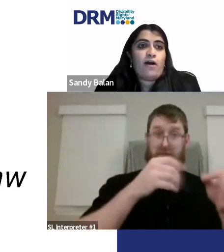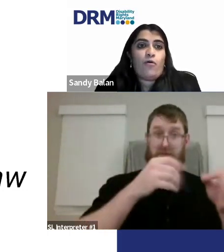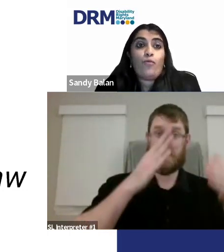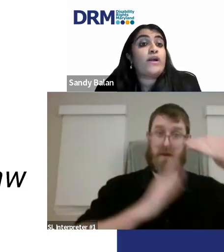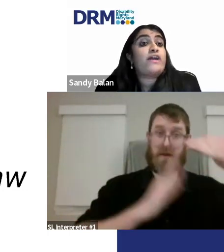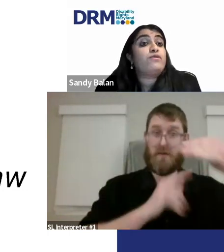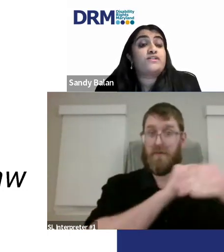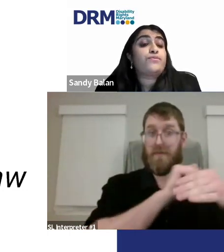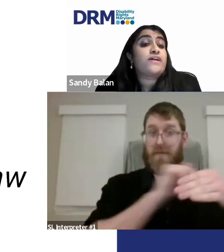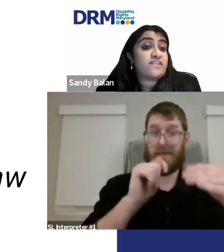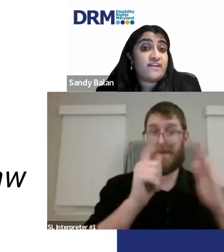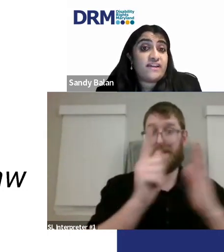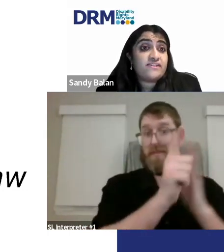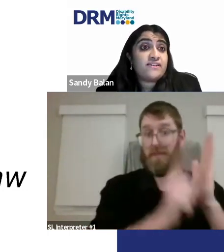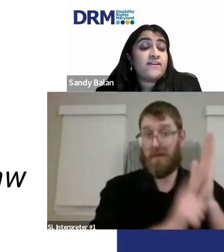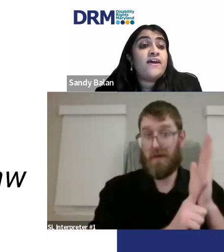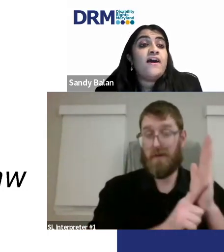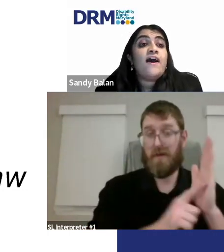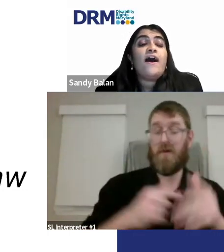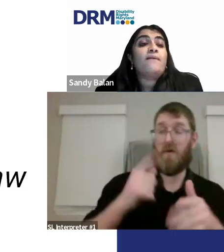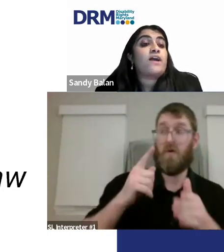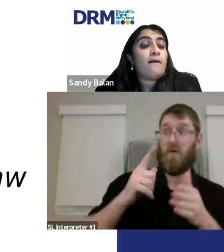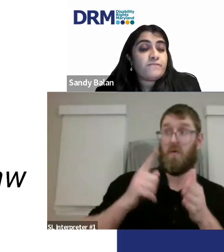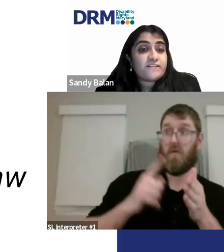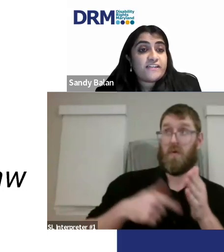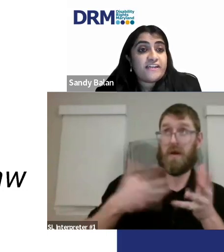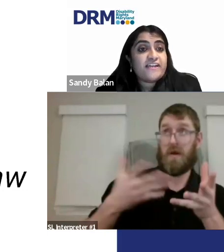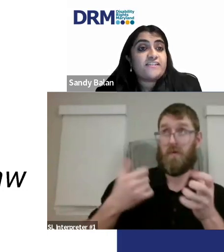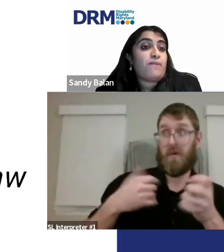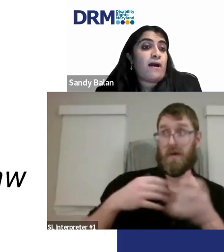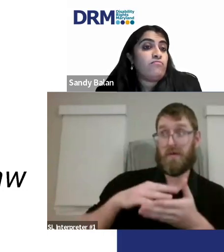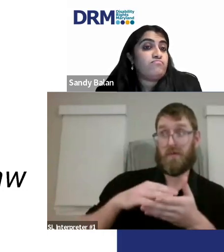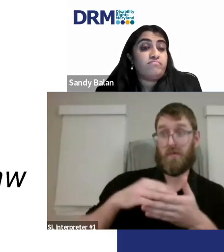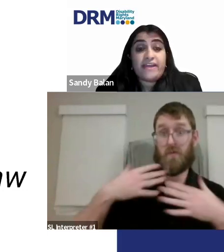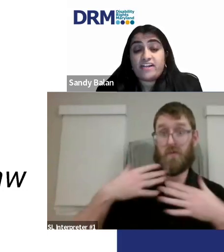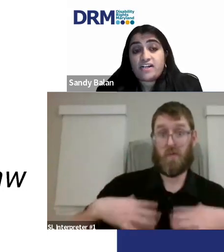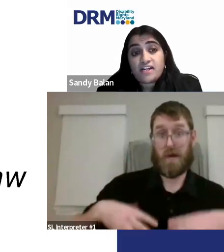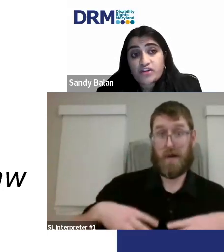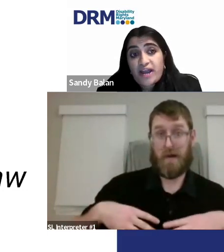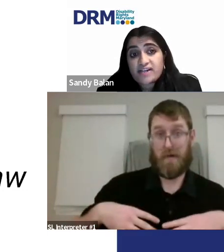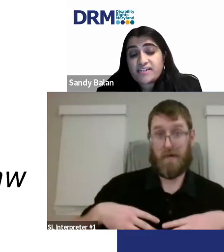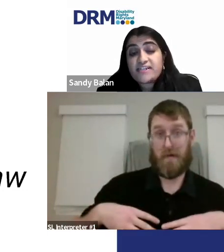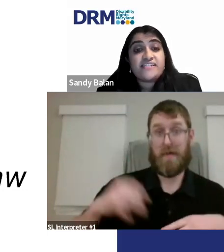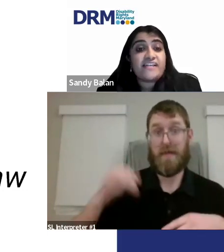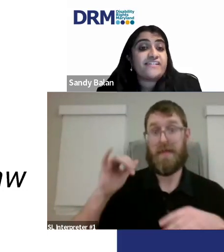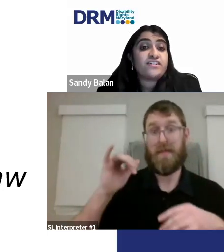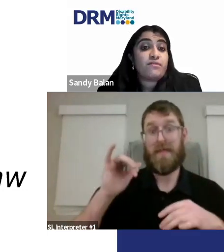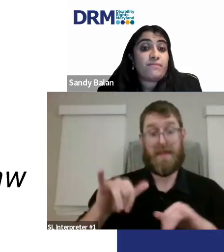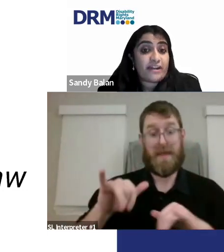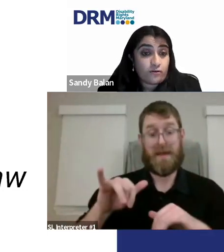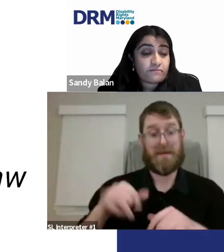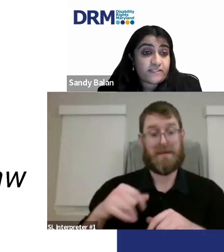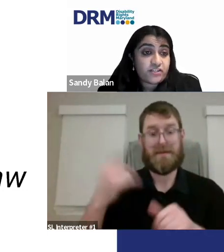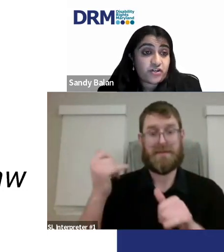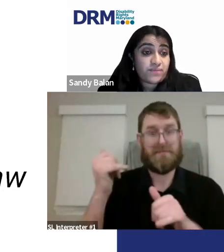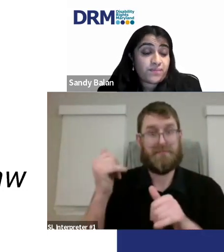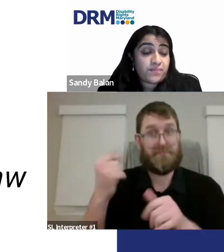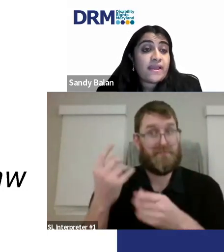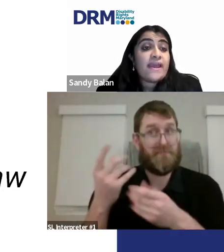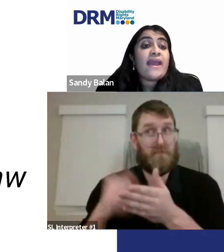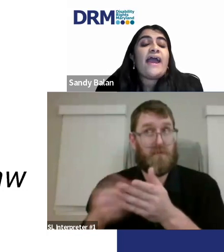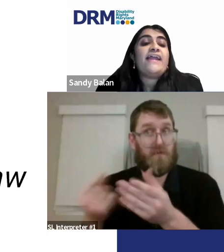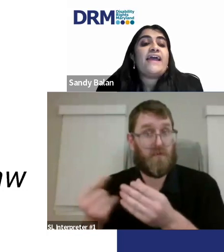capacity is about what I want to wear tonight, competency is about making a contract, consenting to a medical